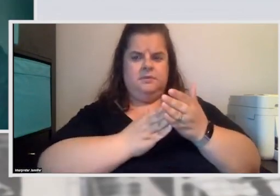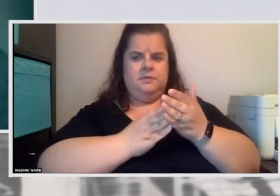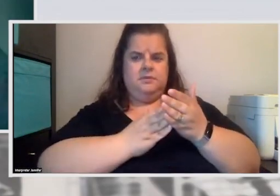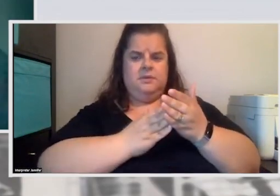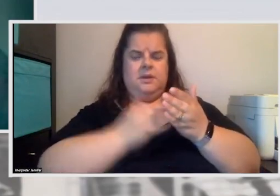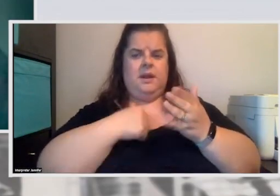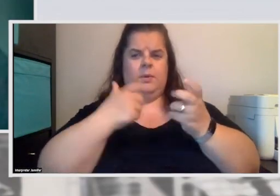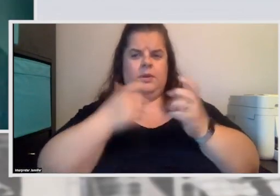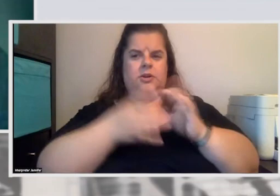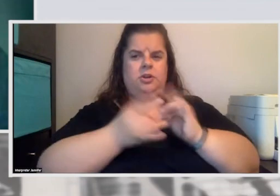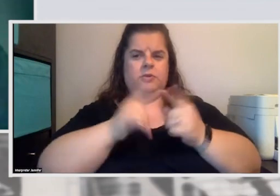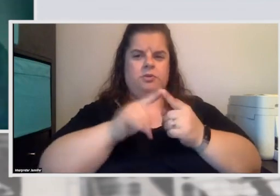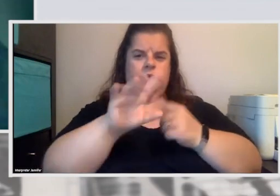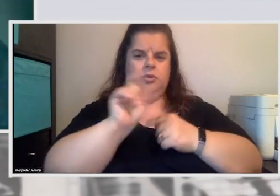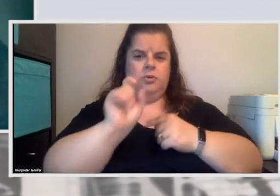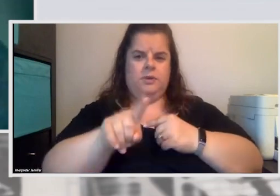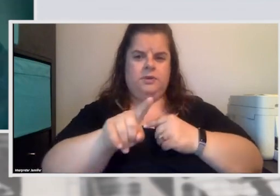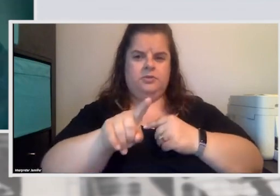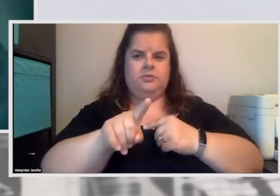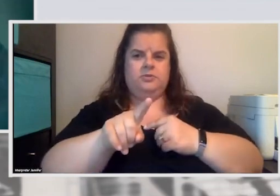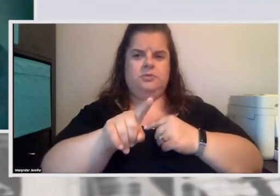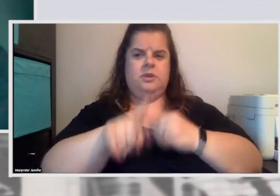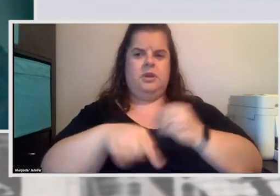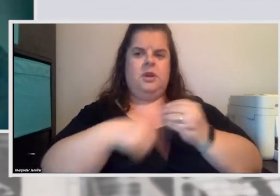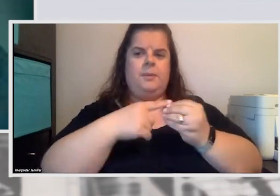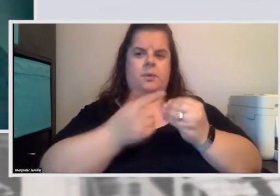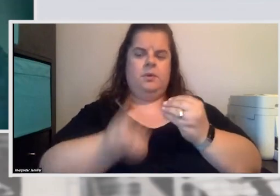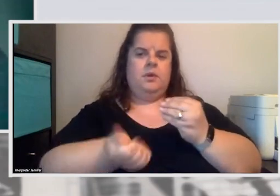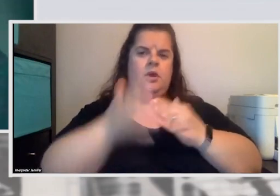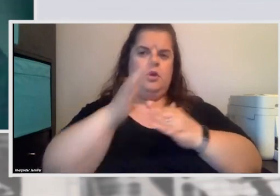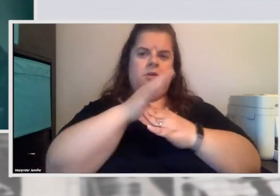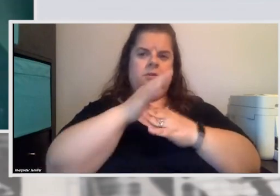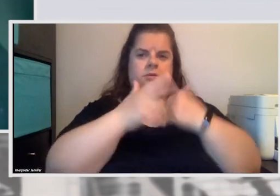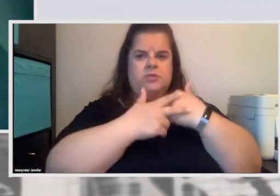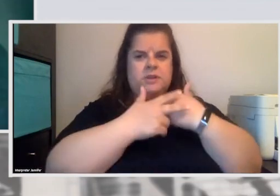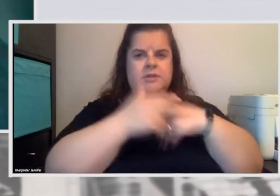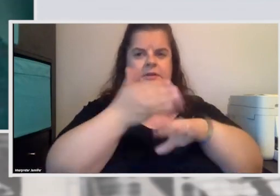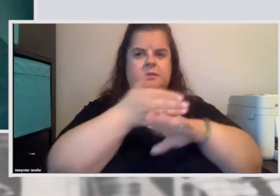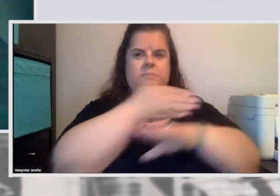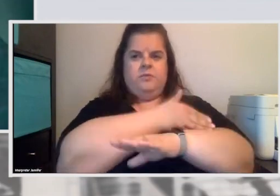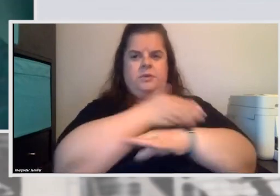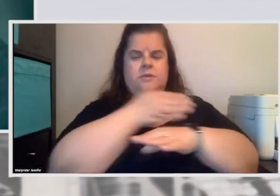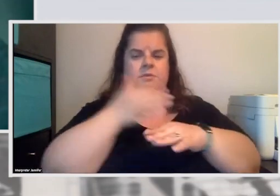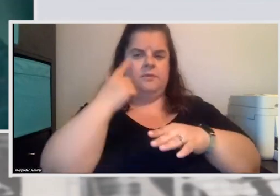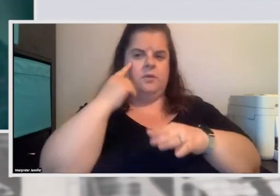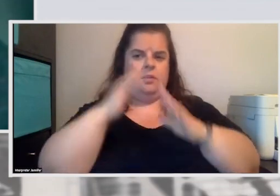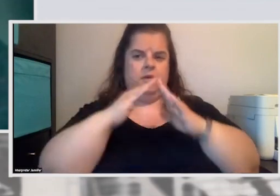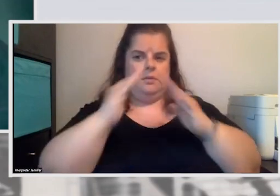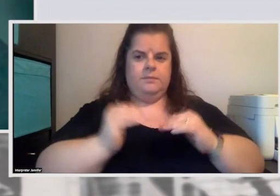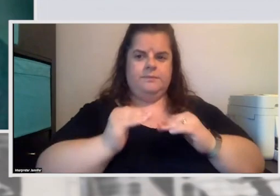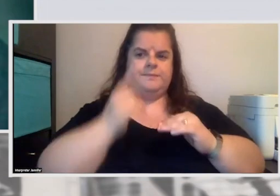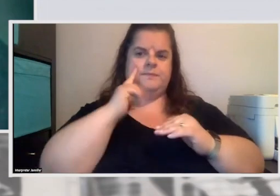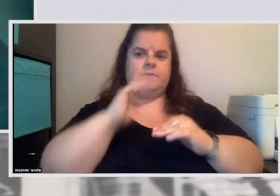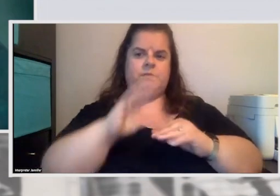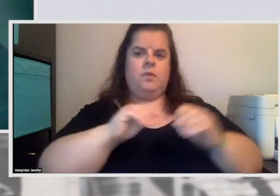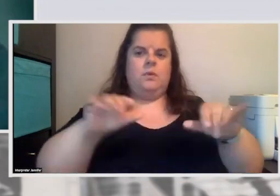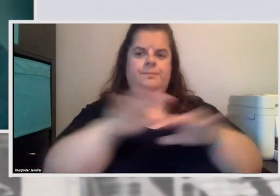to your question, Pastor Love, about the ultimate sort of preservation or rehabilitation of those